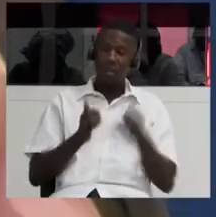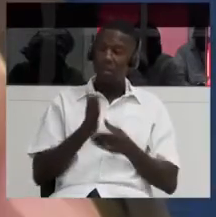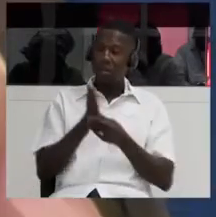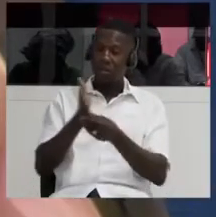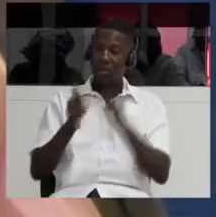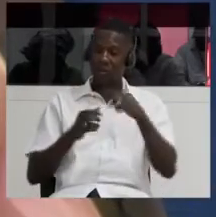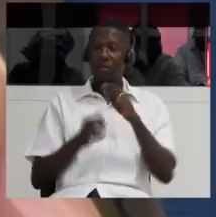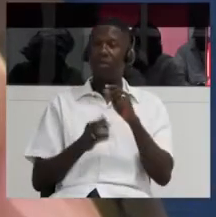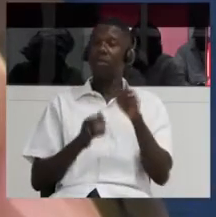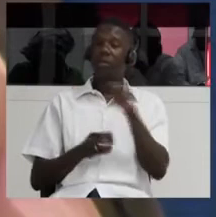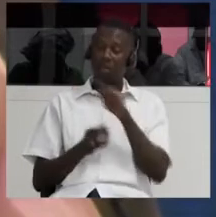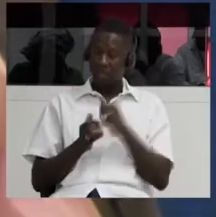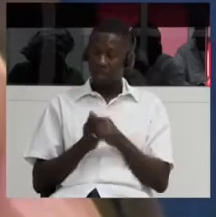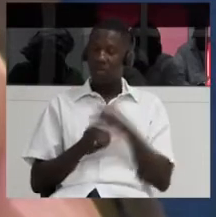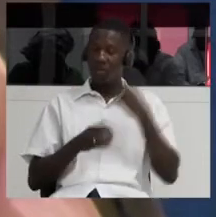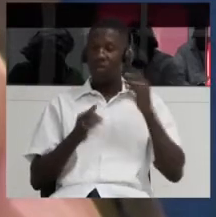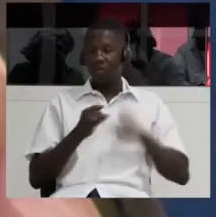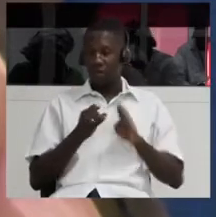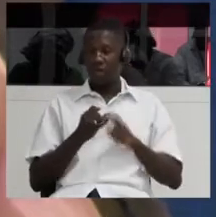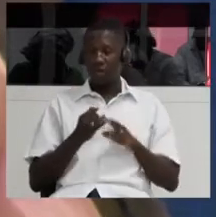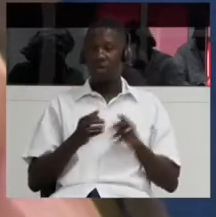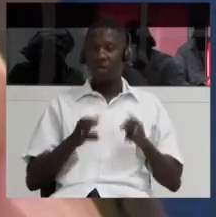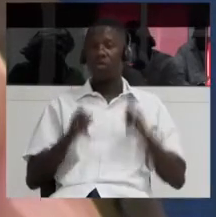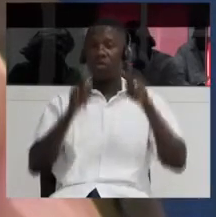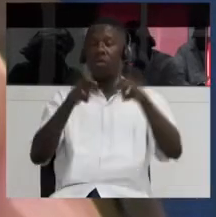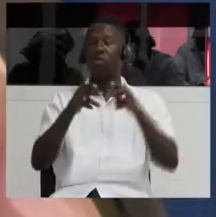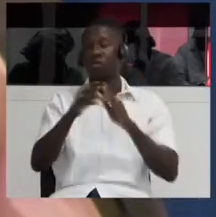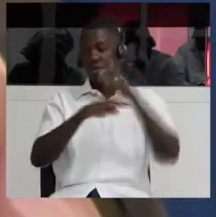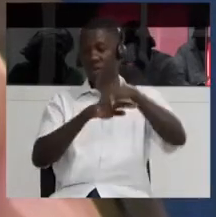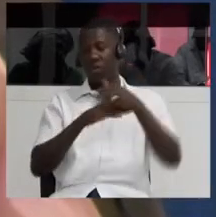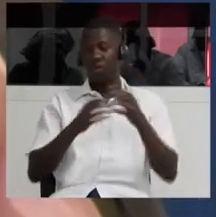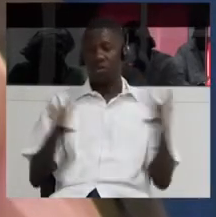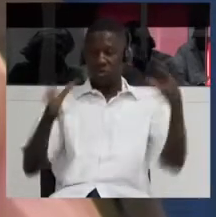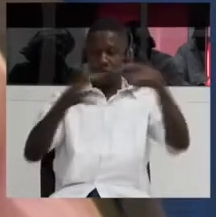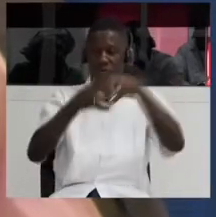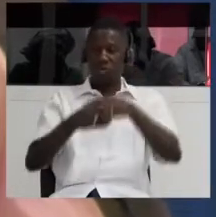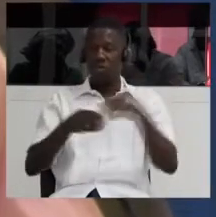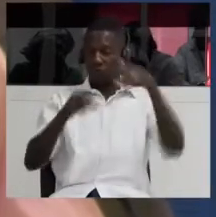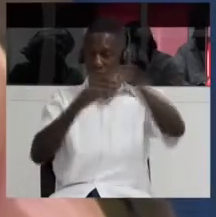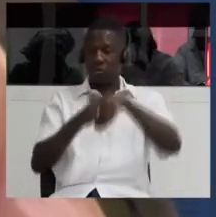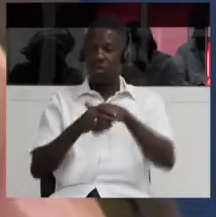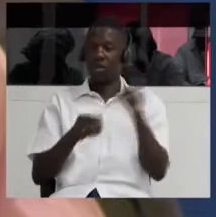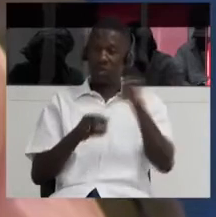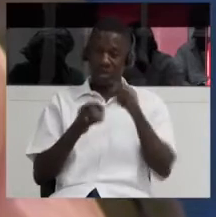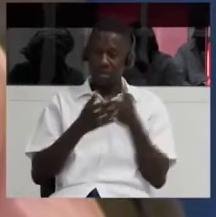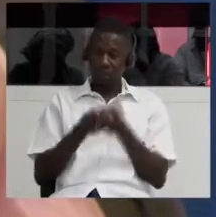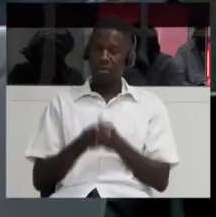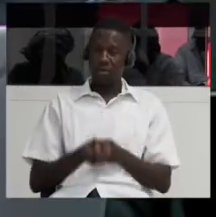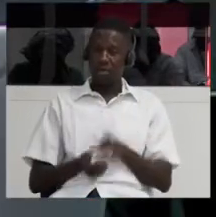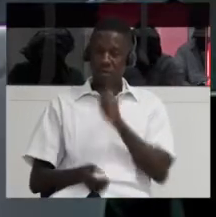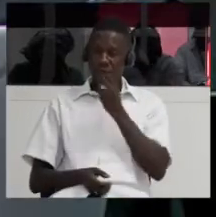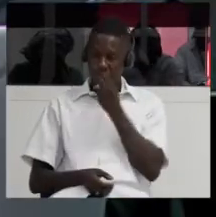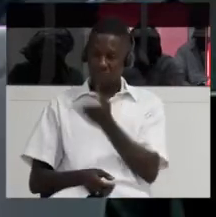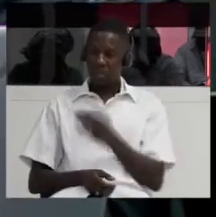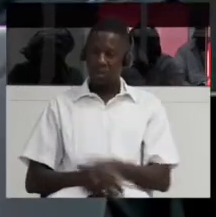bridge and were also joined by the gendarmerie," unquote. That's your statement, isn't it? Yes. So